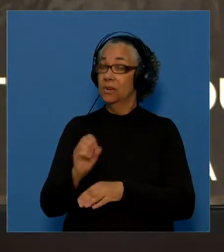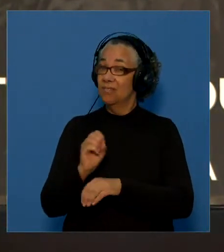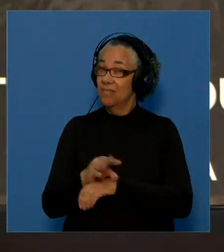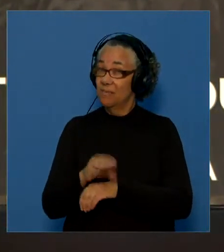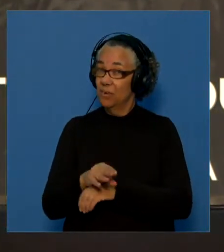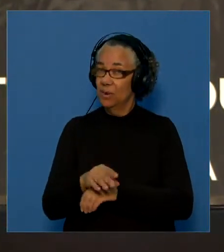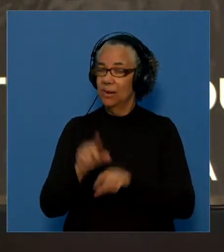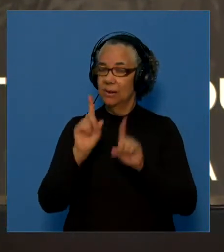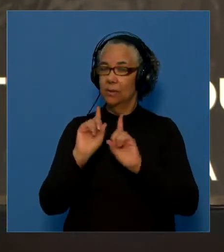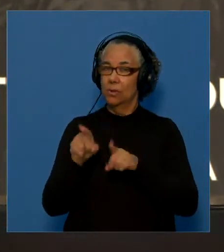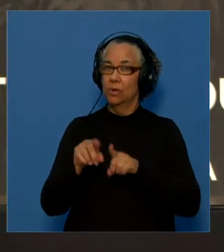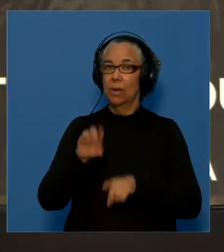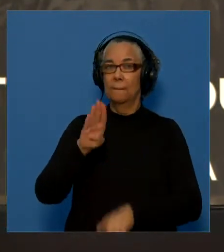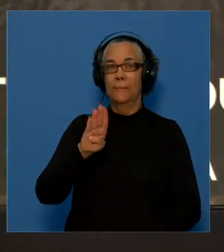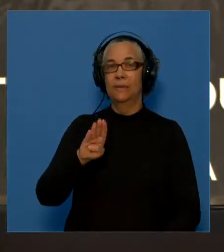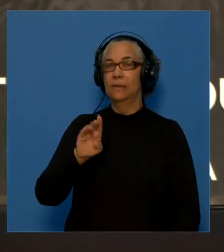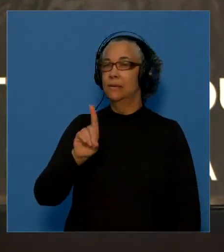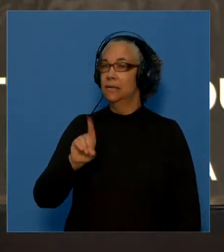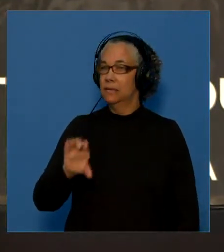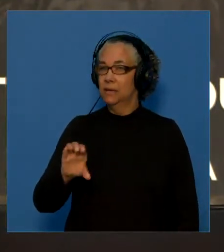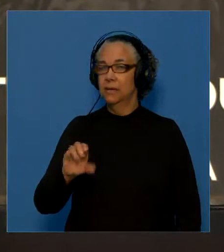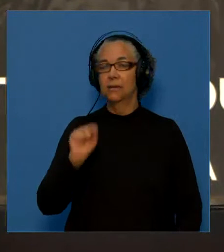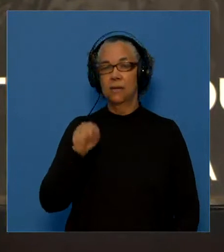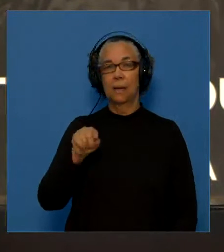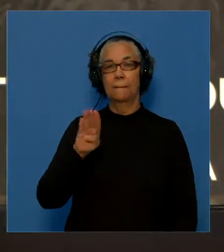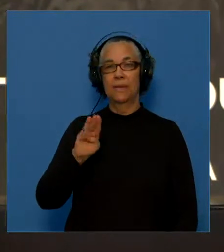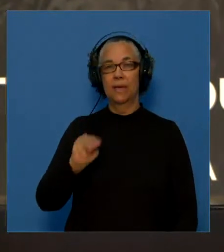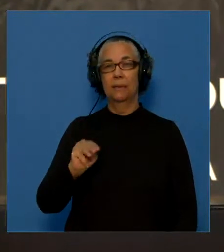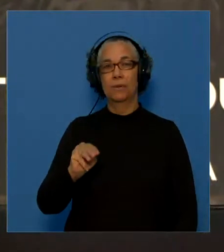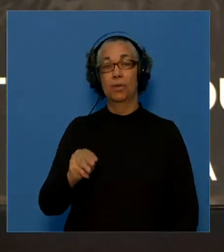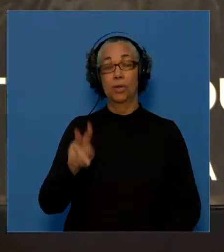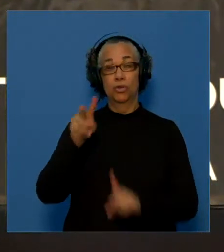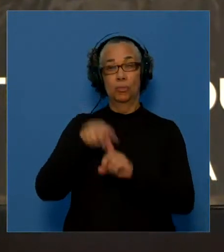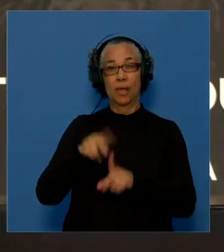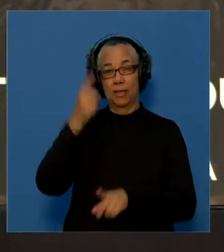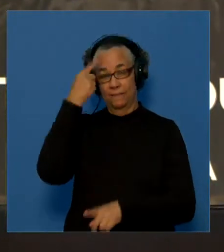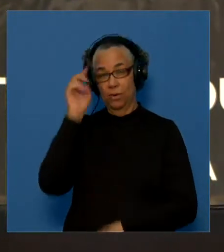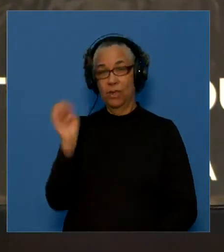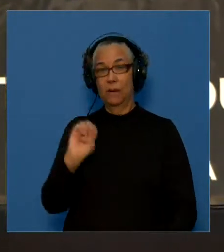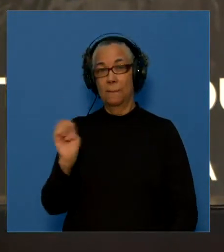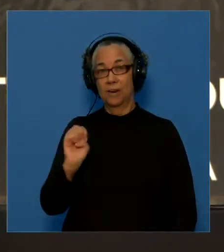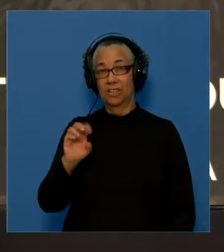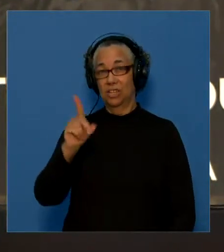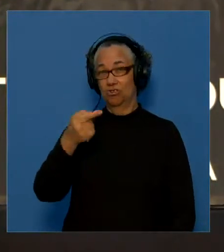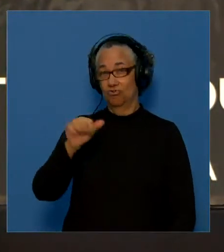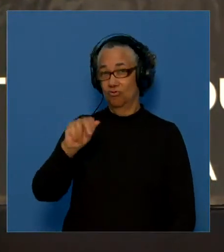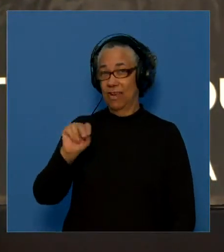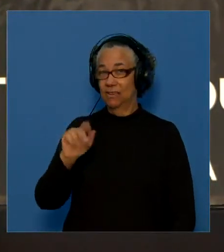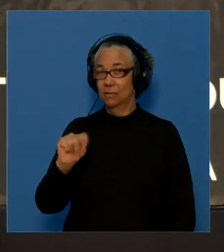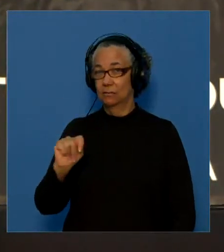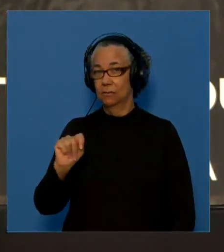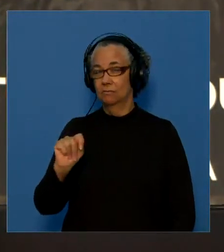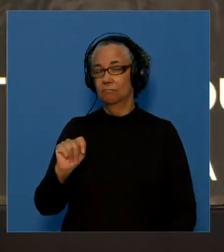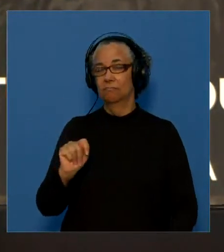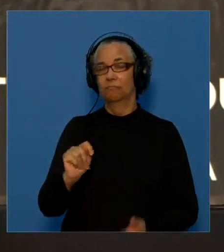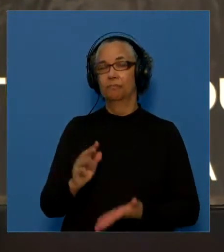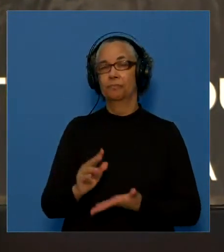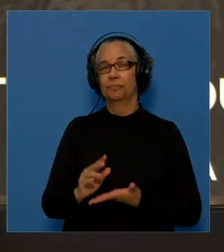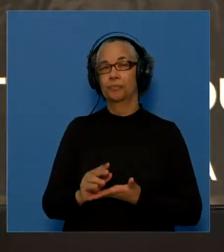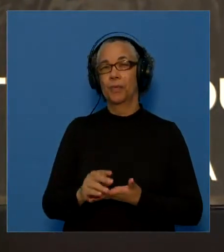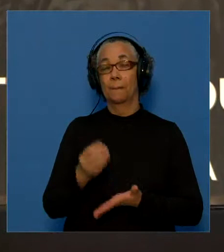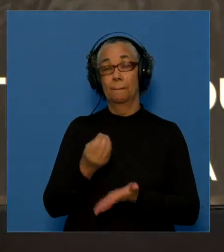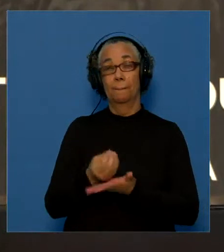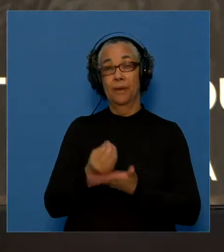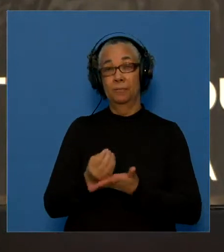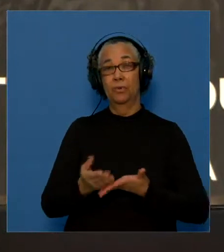to bedc.bm to apply for the emergency grants. Funds will be provided to cover immediate monthly